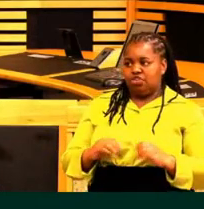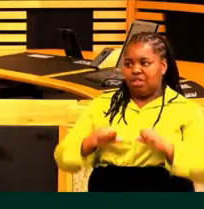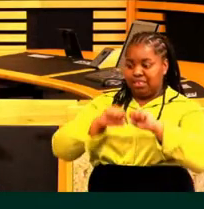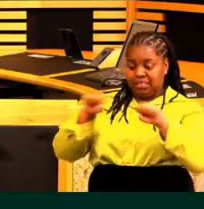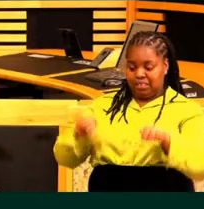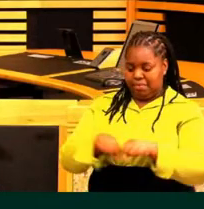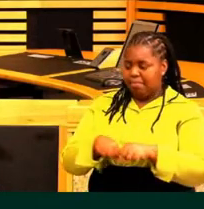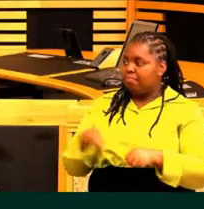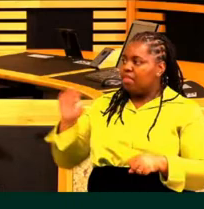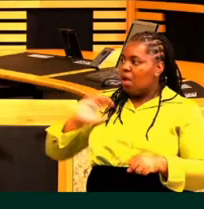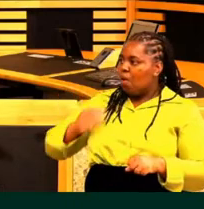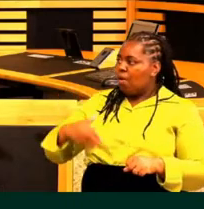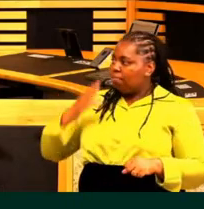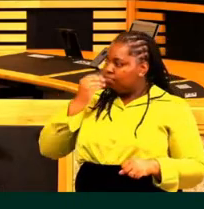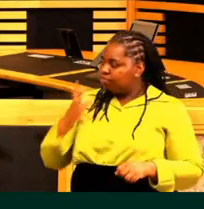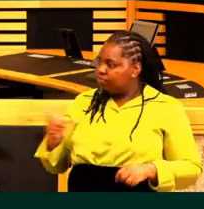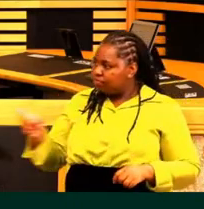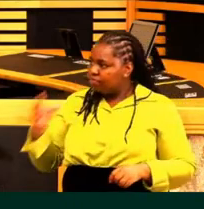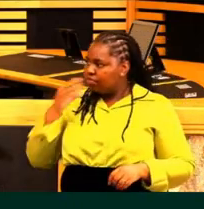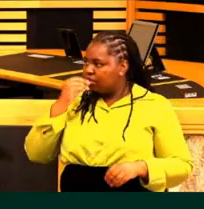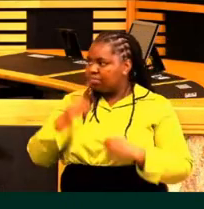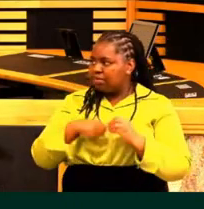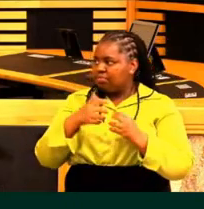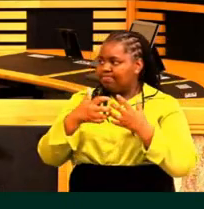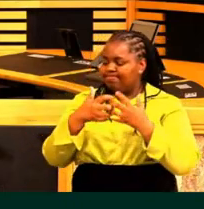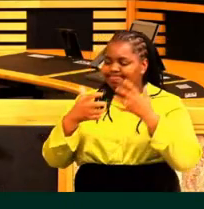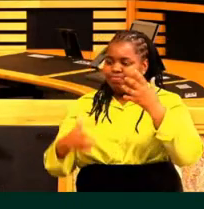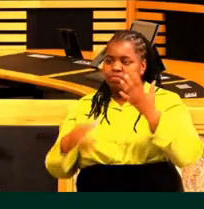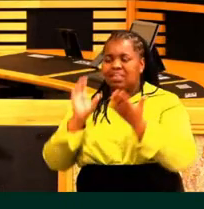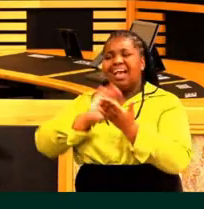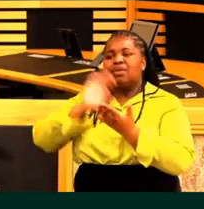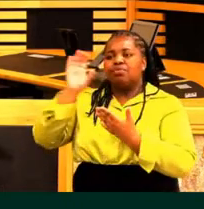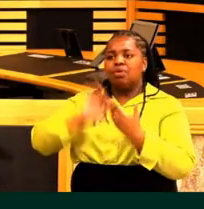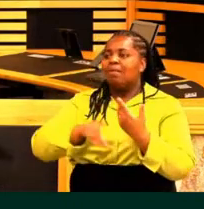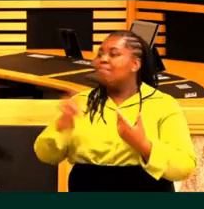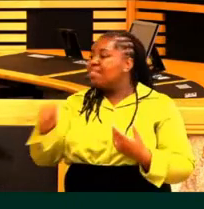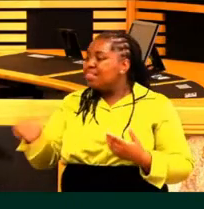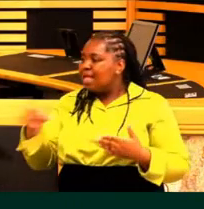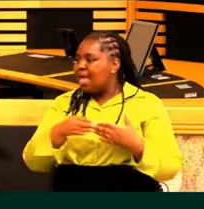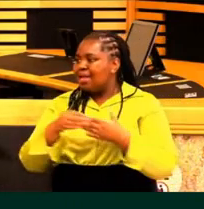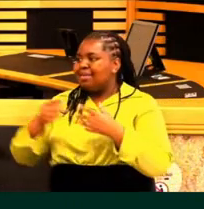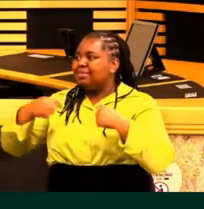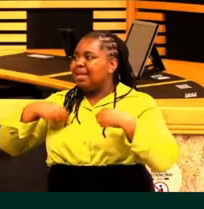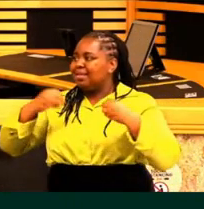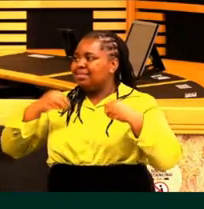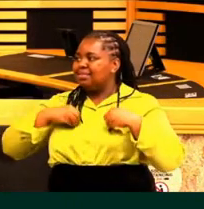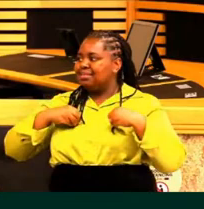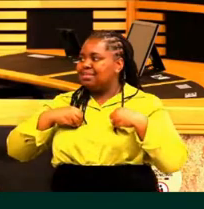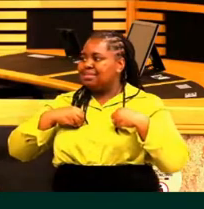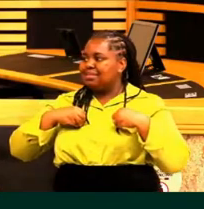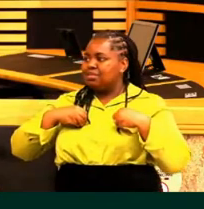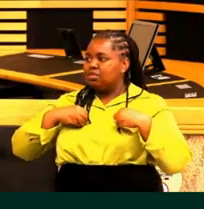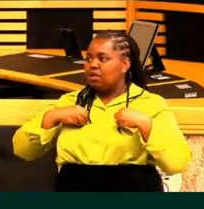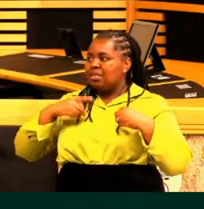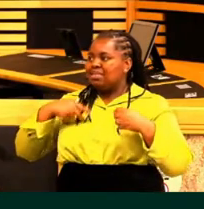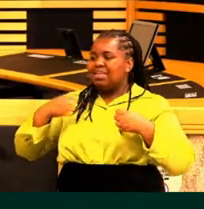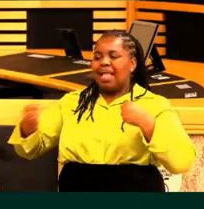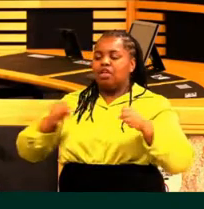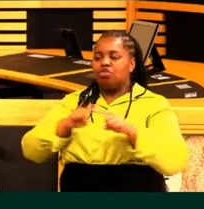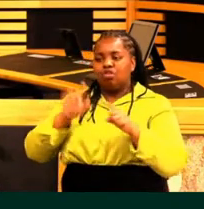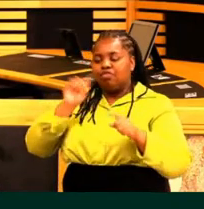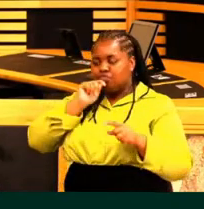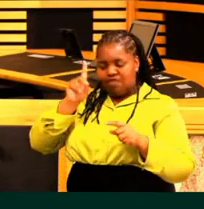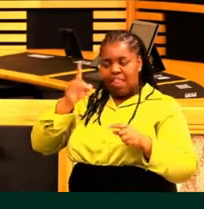the lady who spoke here spoke about an irrelevant curriculum that feeds us to be employees instead of employers we have a